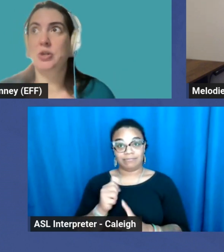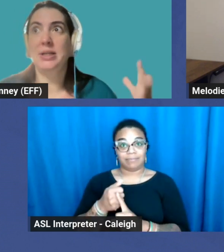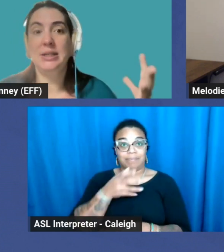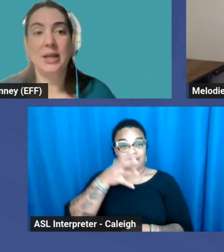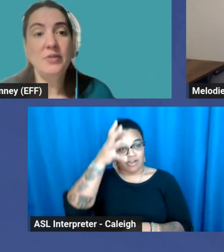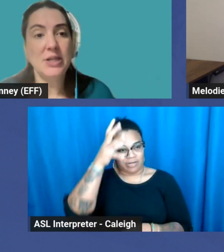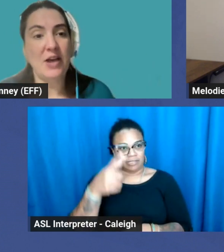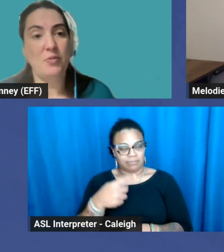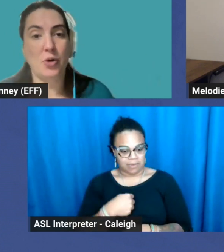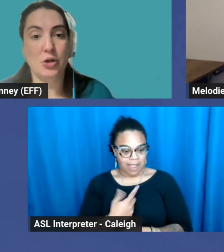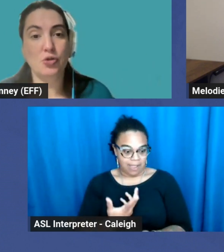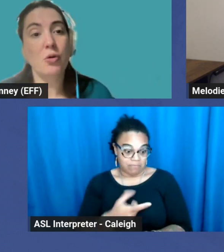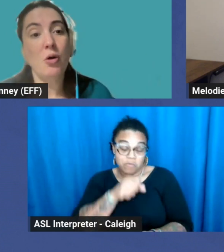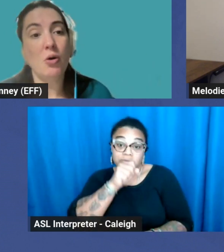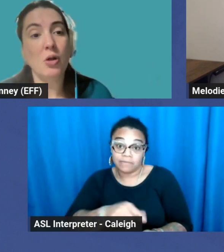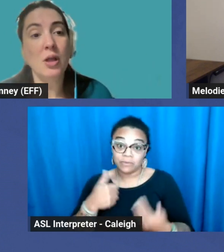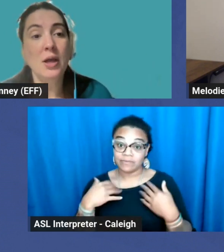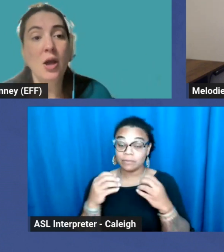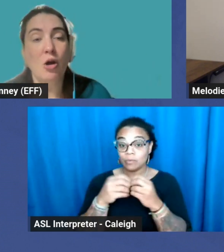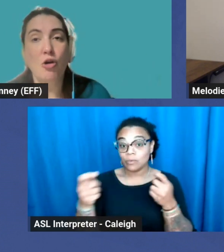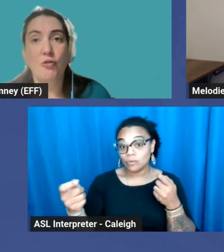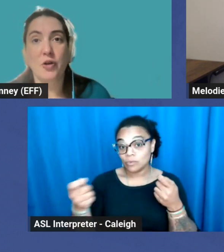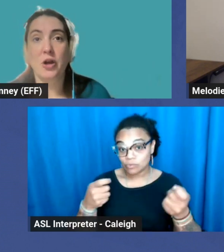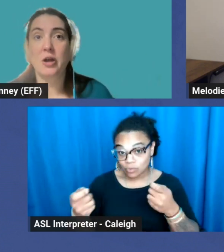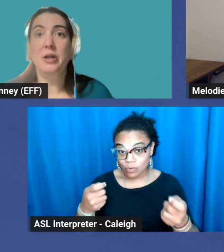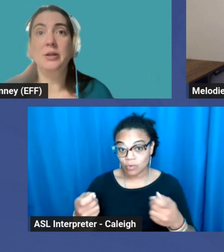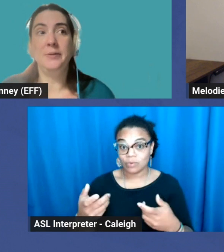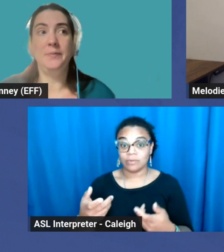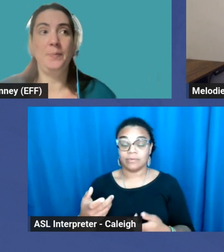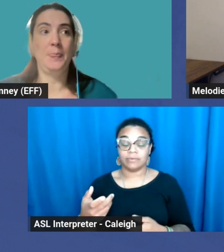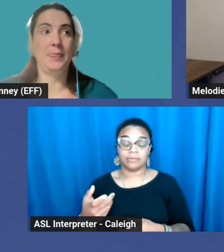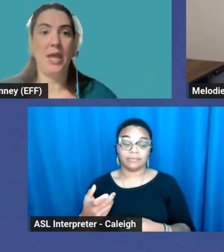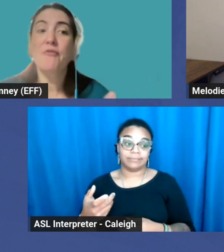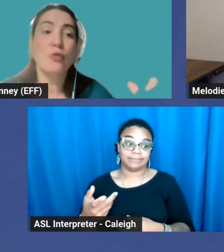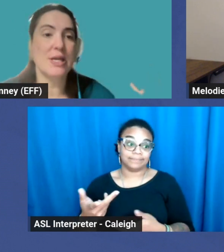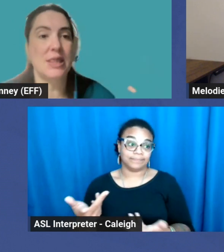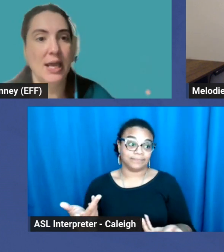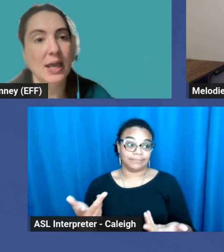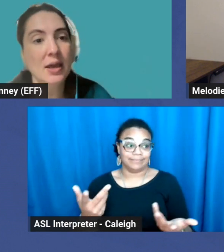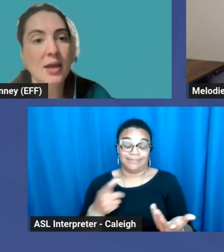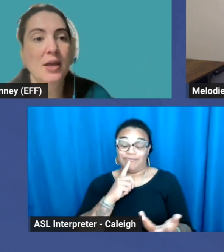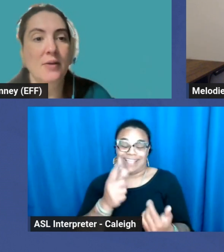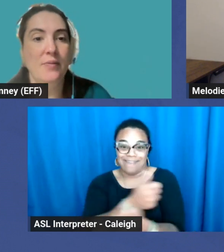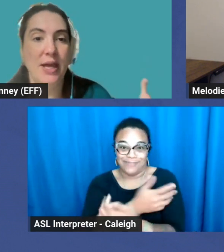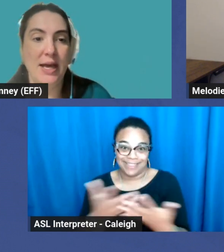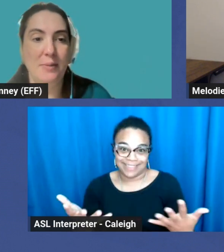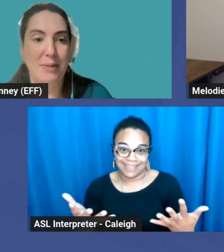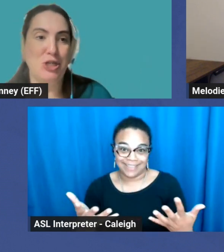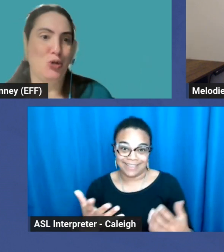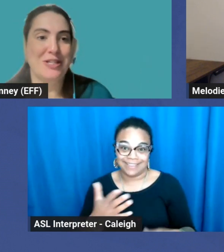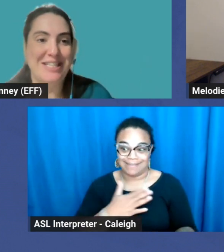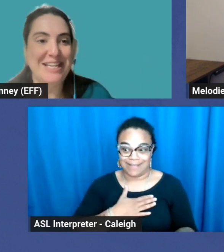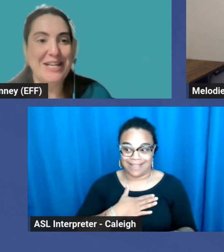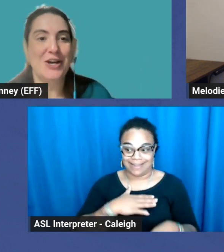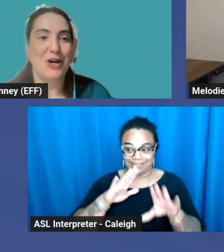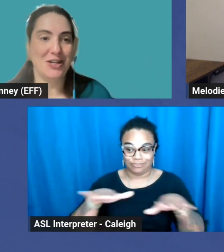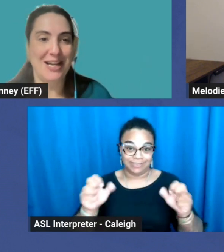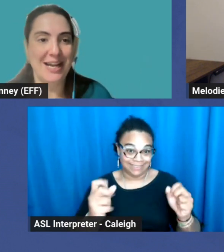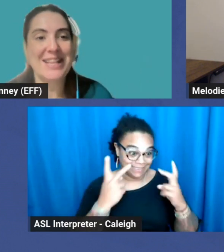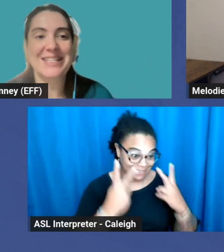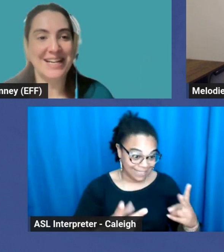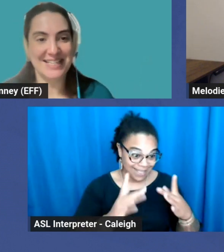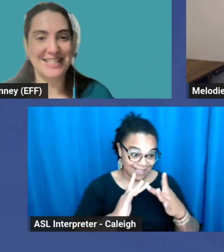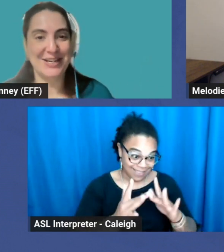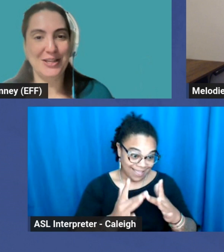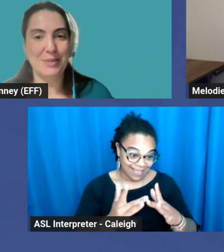would certainly love to have more control over everything that my children see